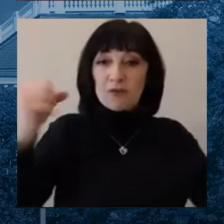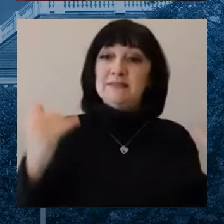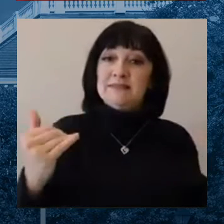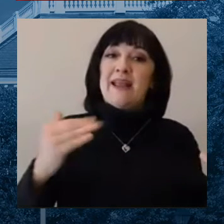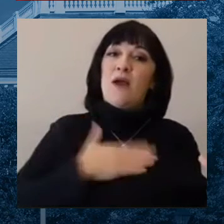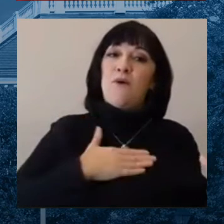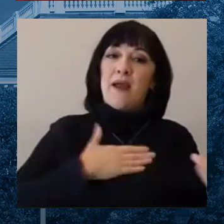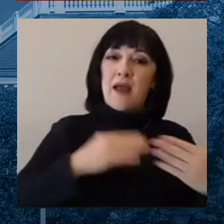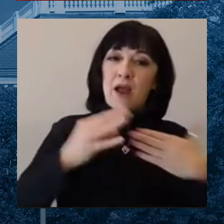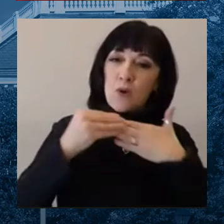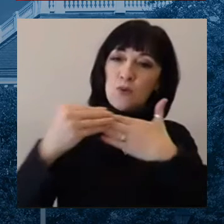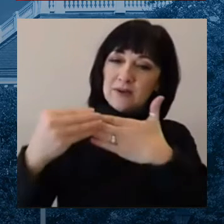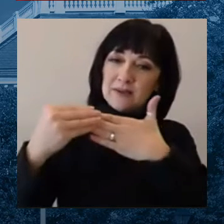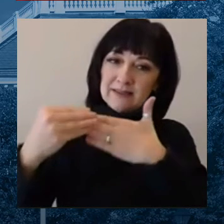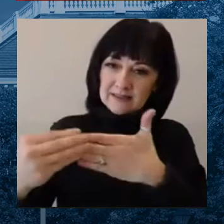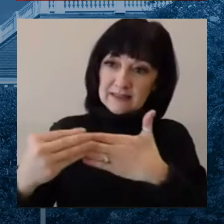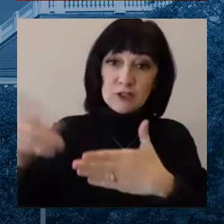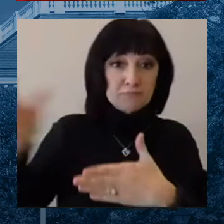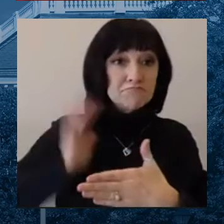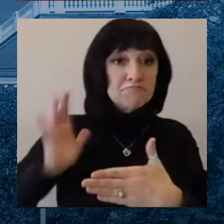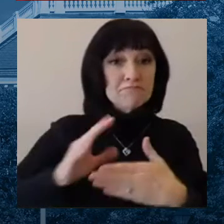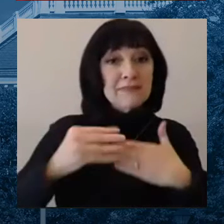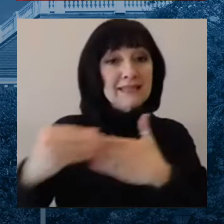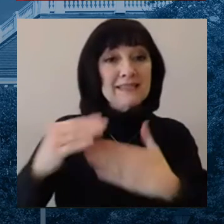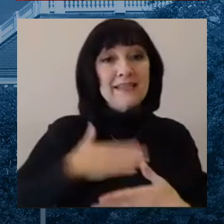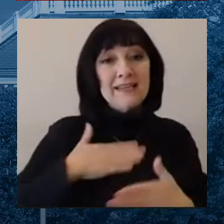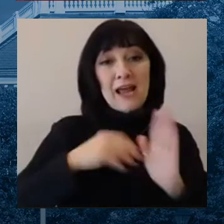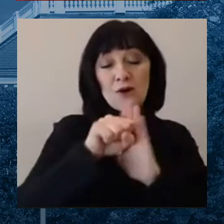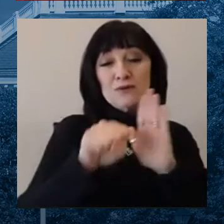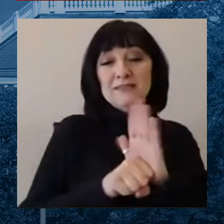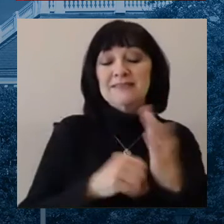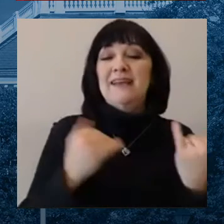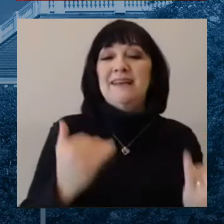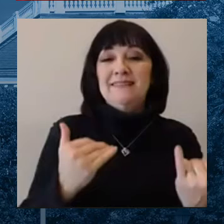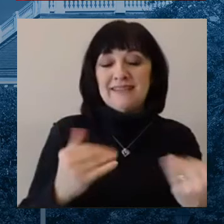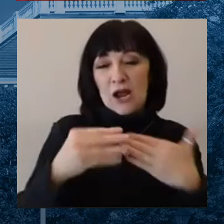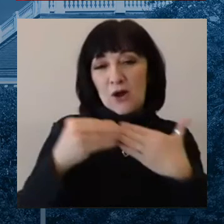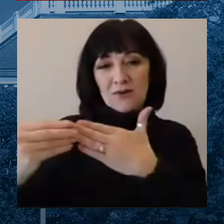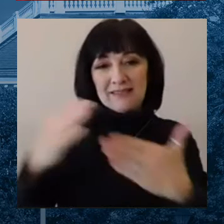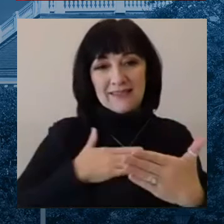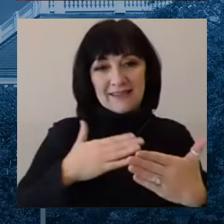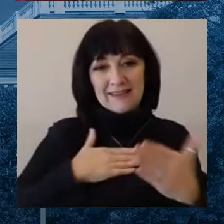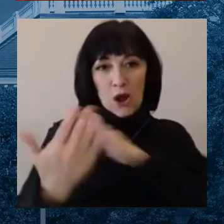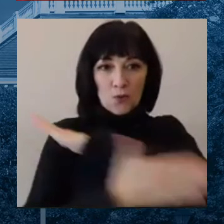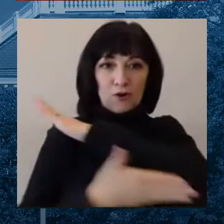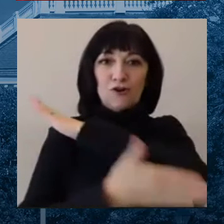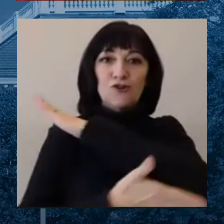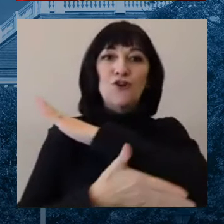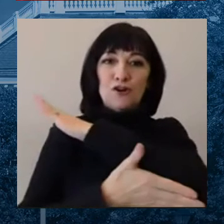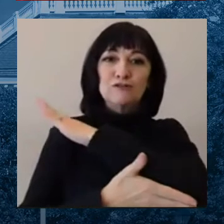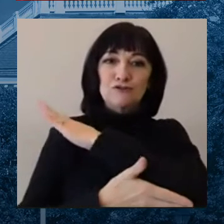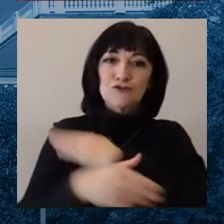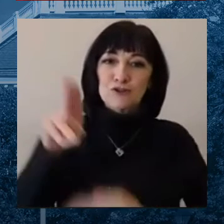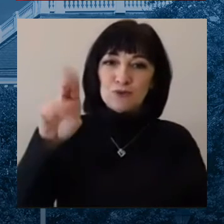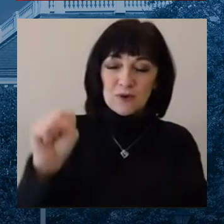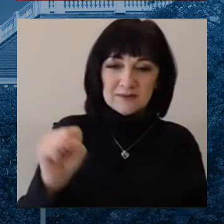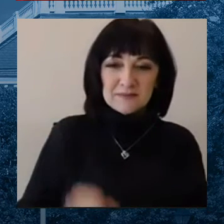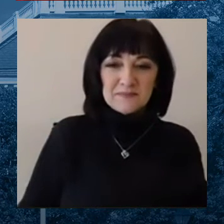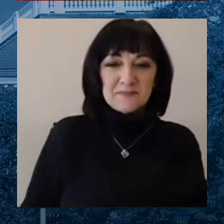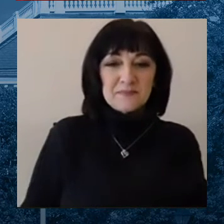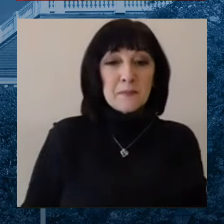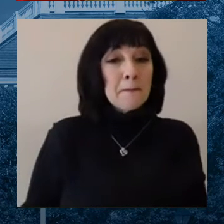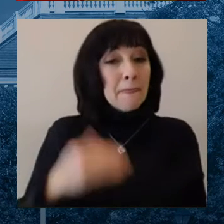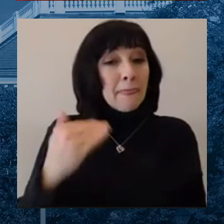did to our state for so many years. Representative Kendra Johnson is here to provide